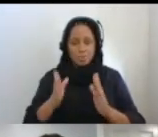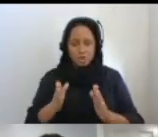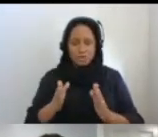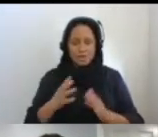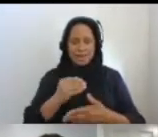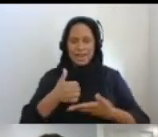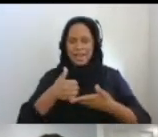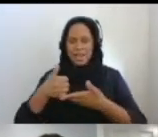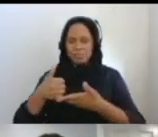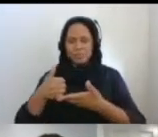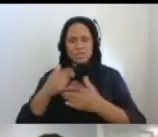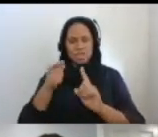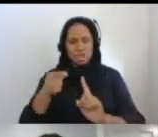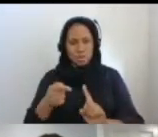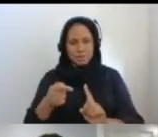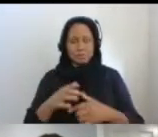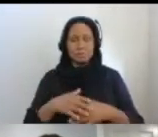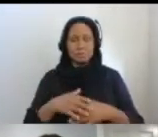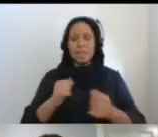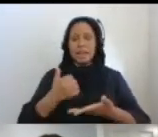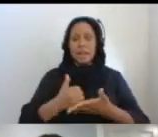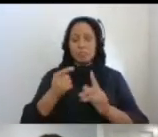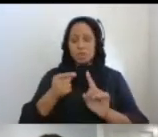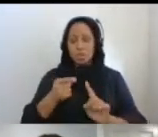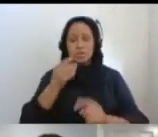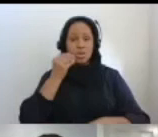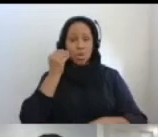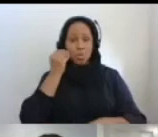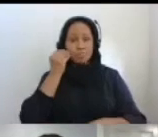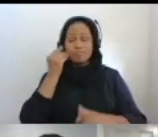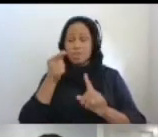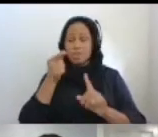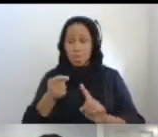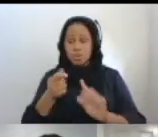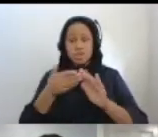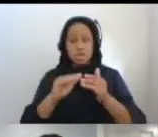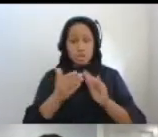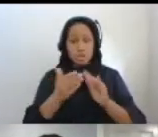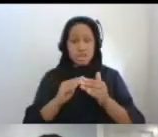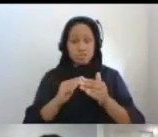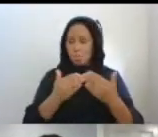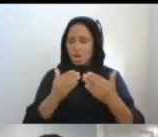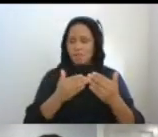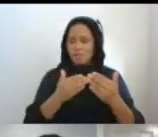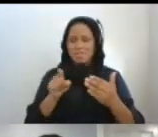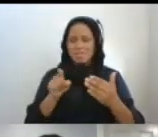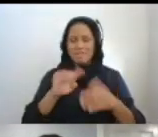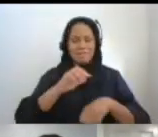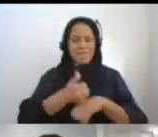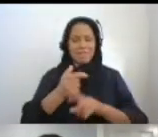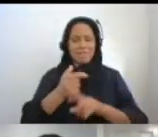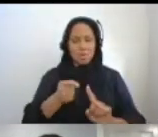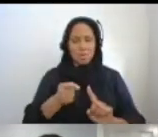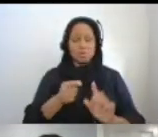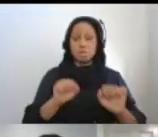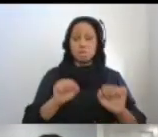can help them with their goals at home, helps them with their goals in the community, or wherever they have goals. That can be independence